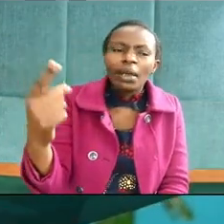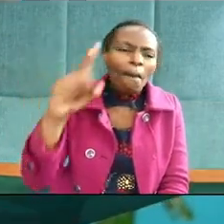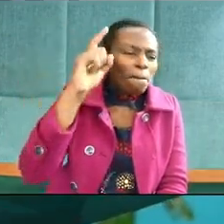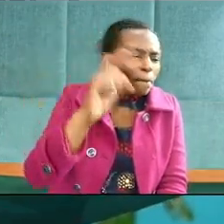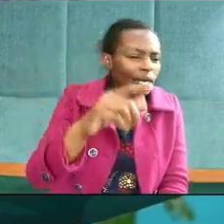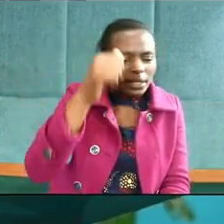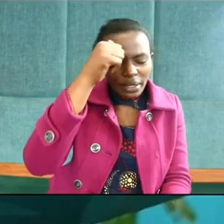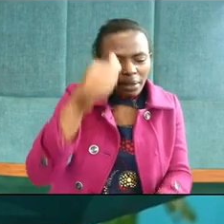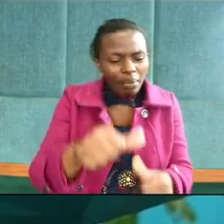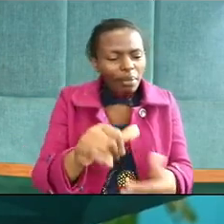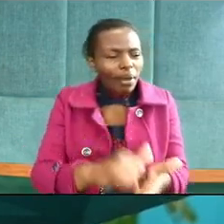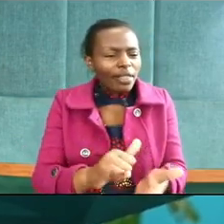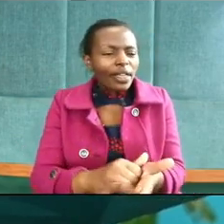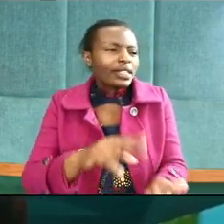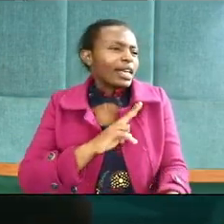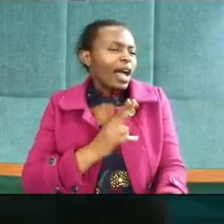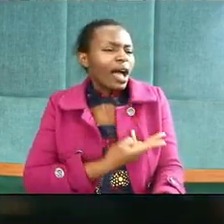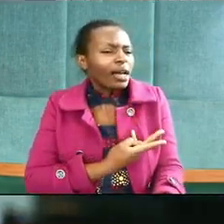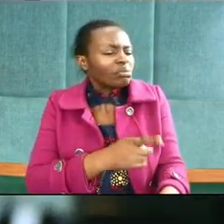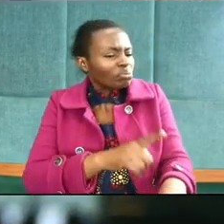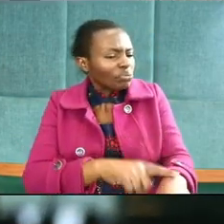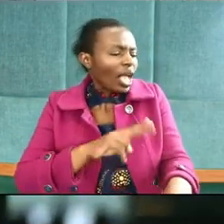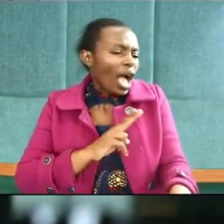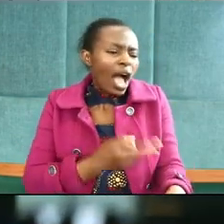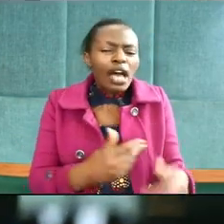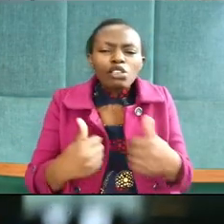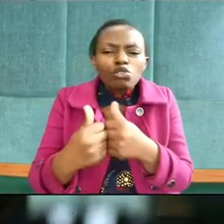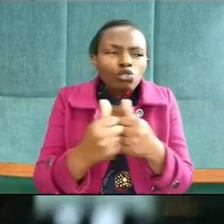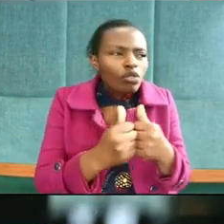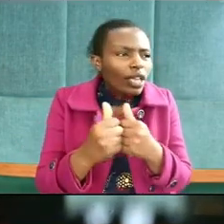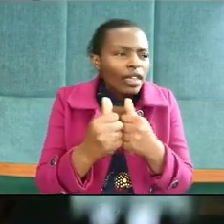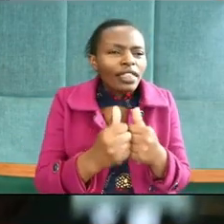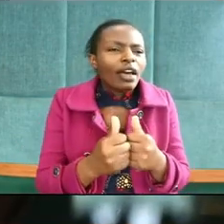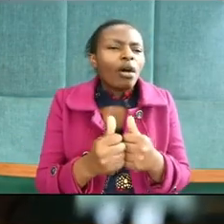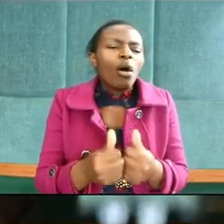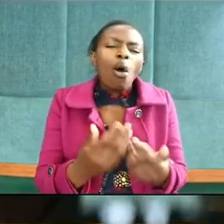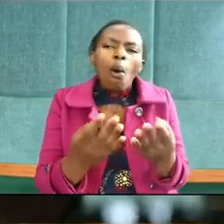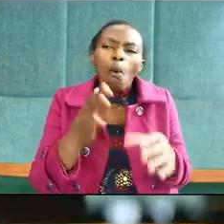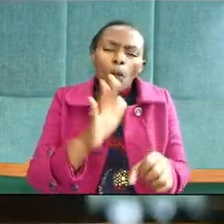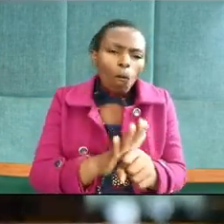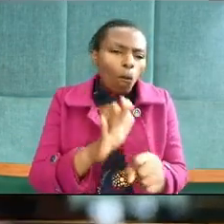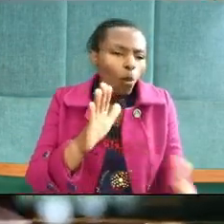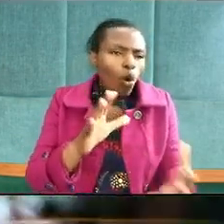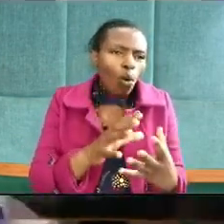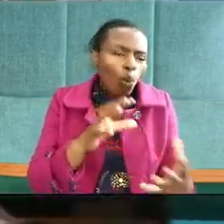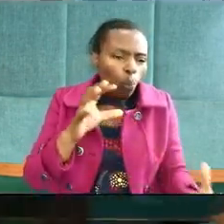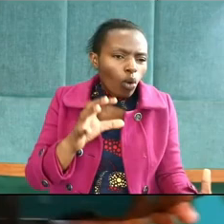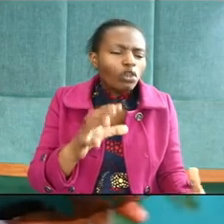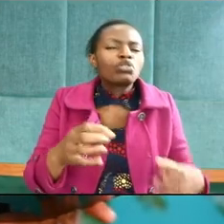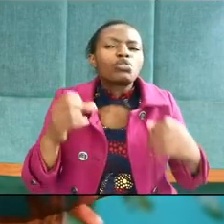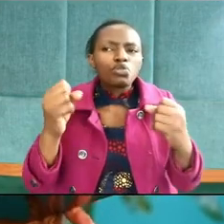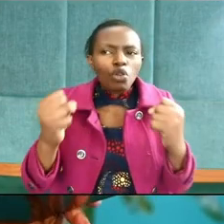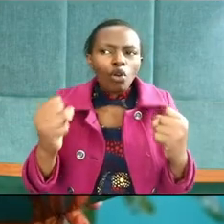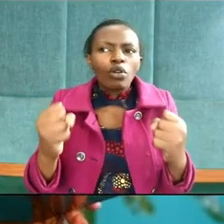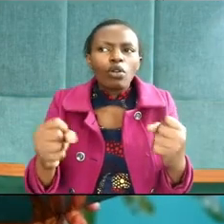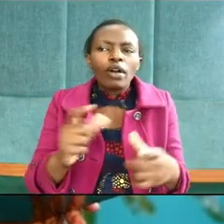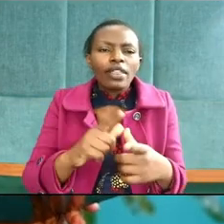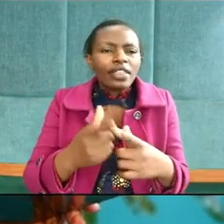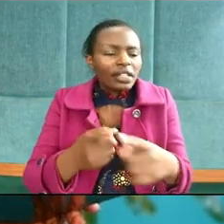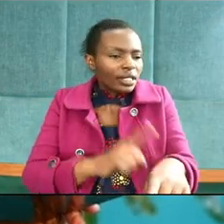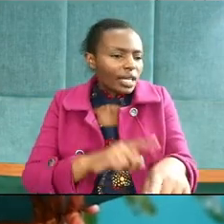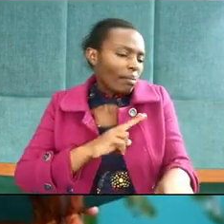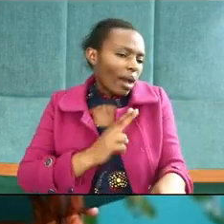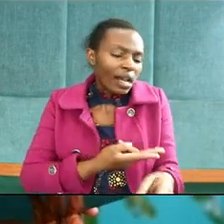remember that when we are together, we are more stable than we can be apart from each other.